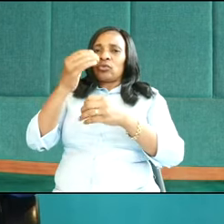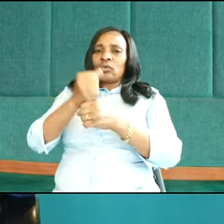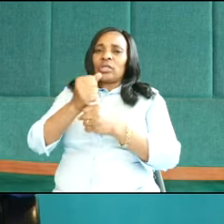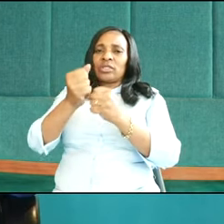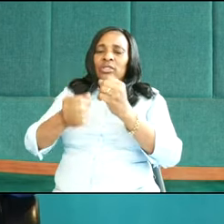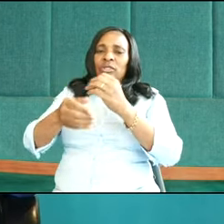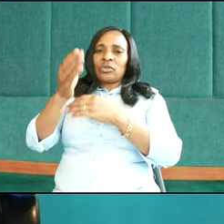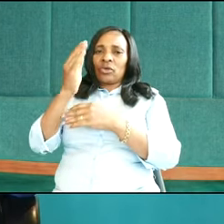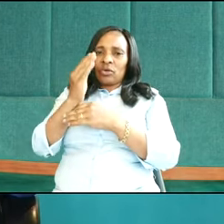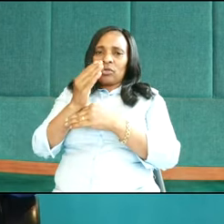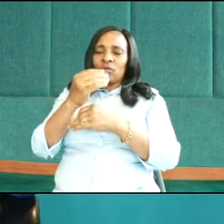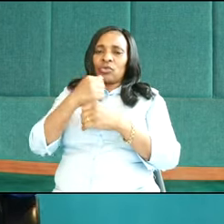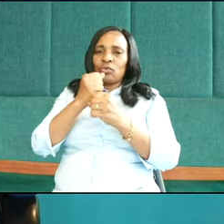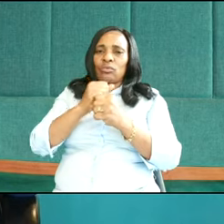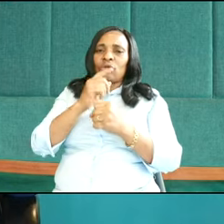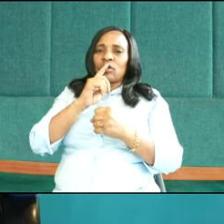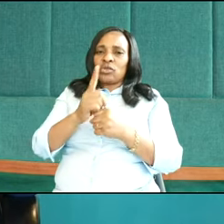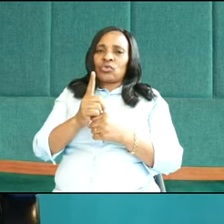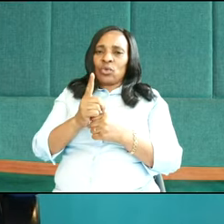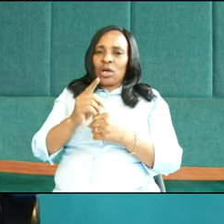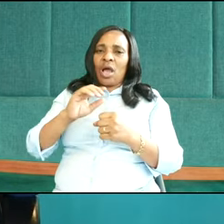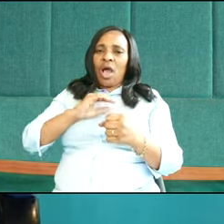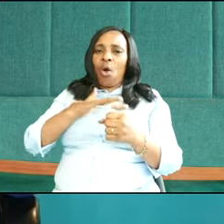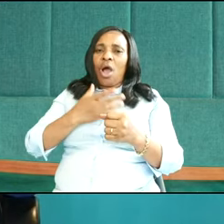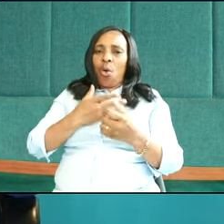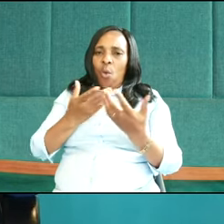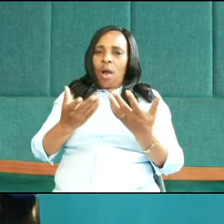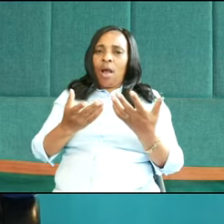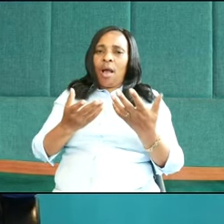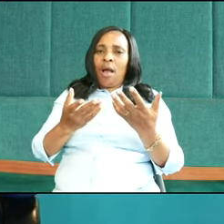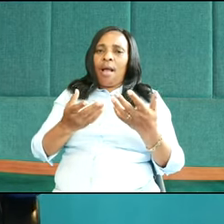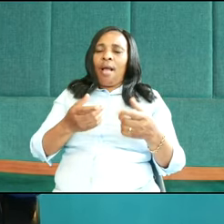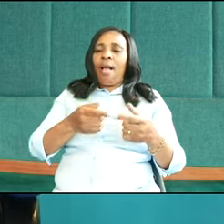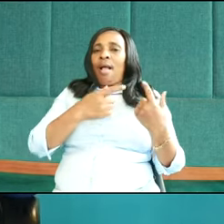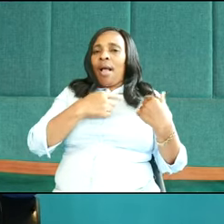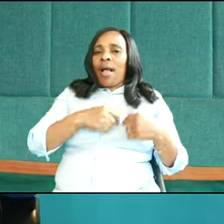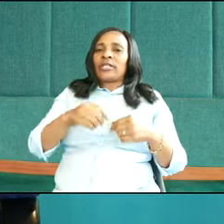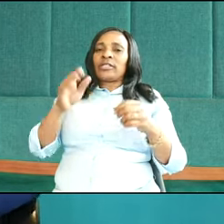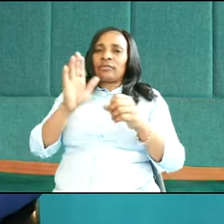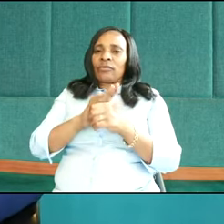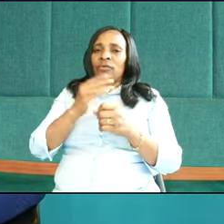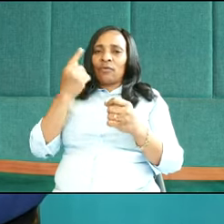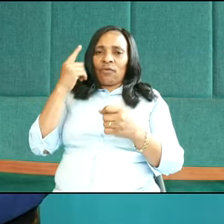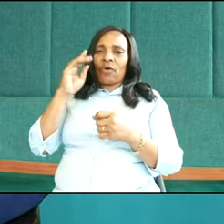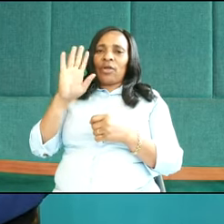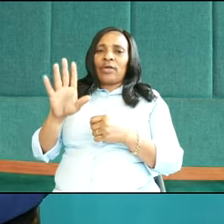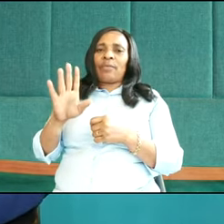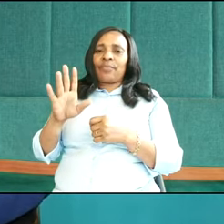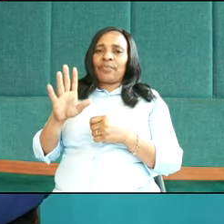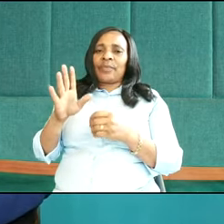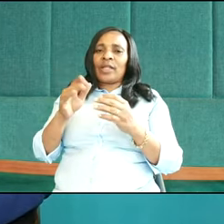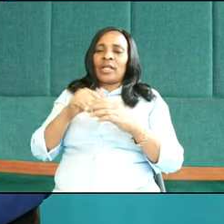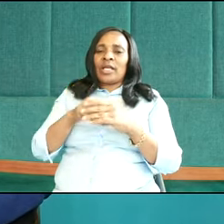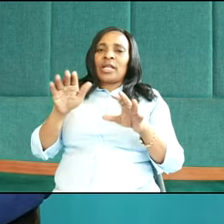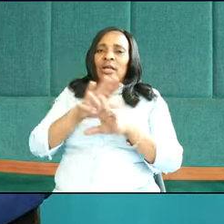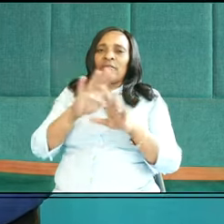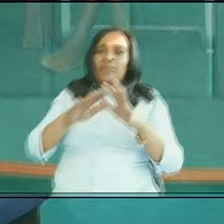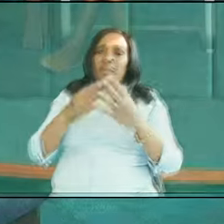yeah? And to ensure that our heart is fully for him in everything that we do.